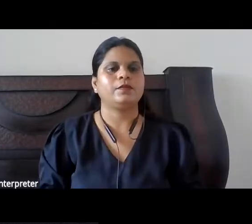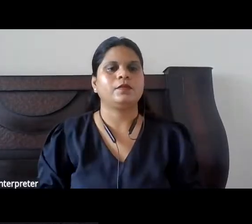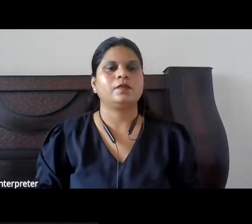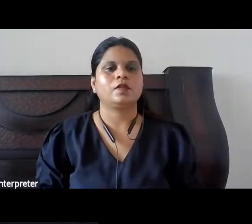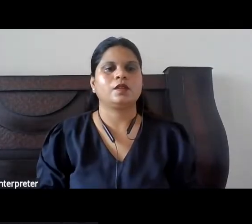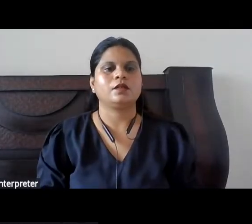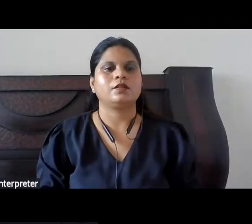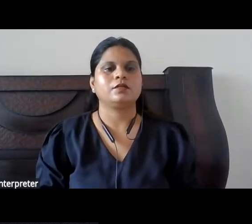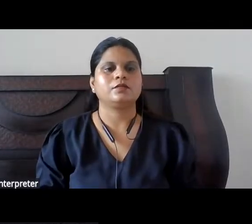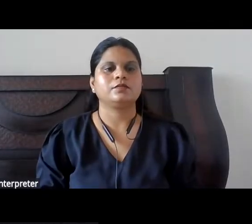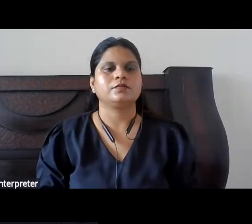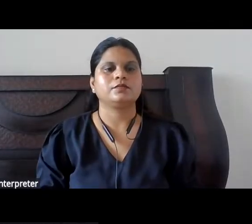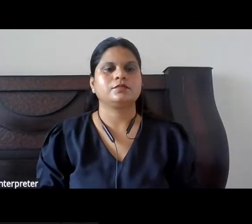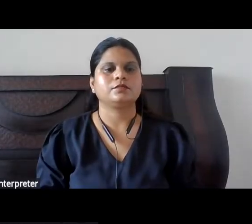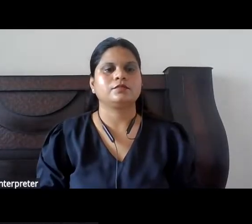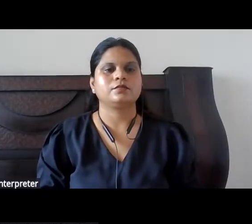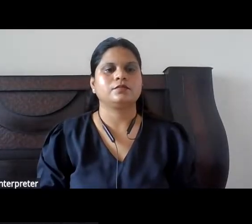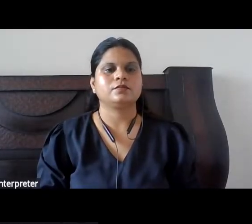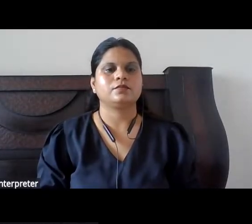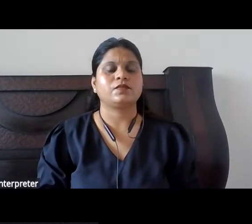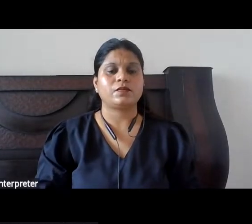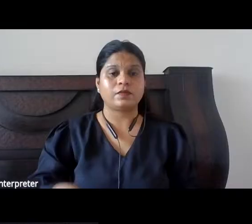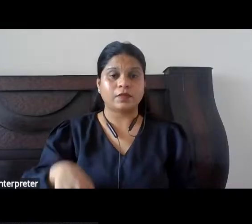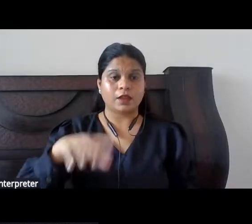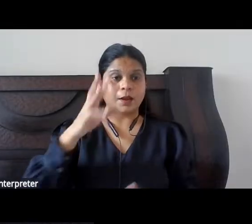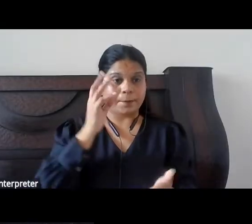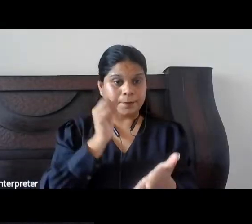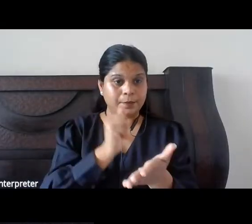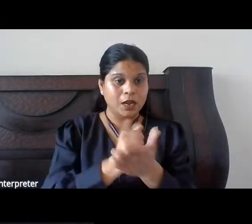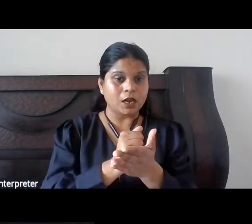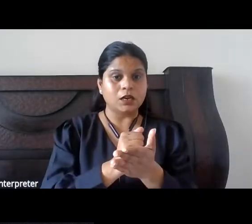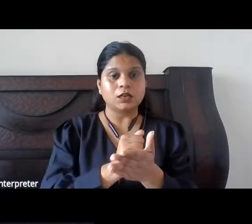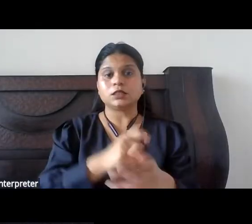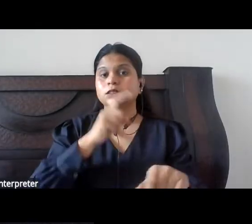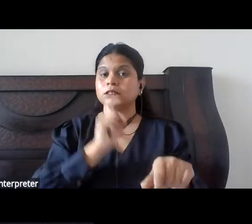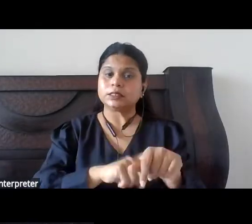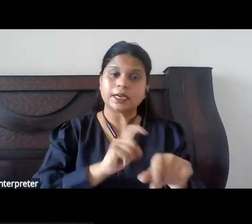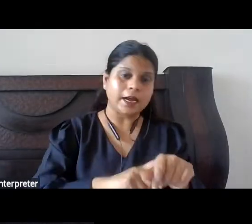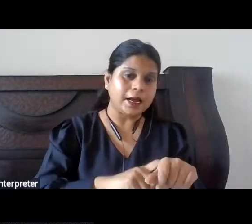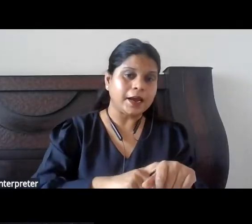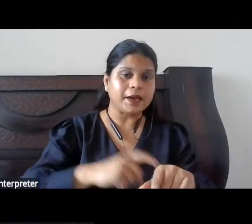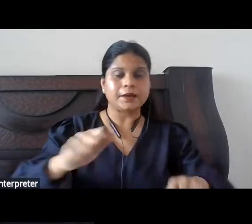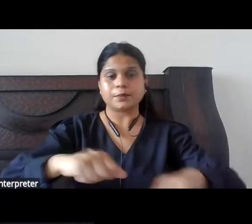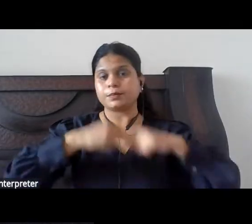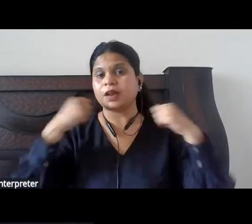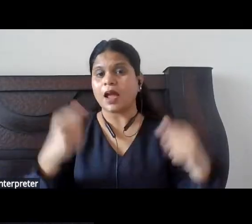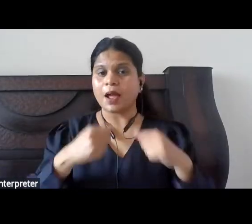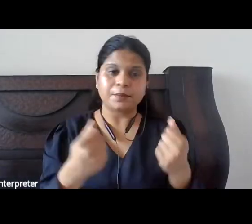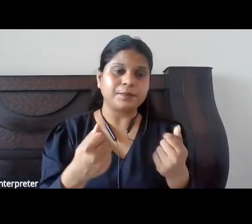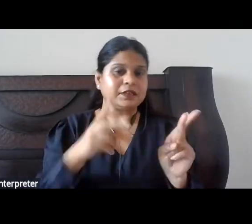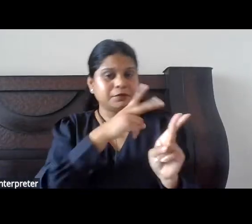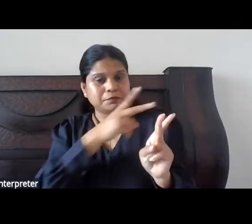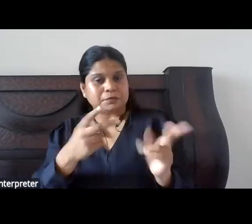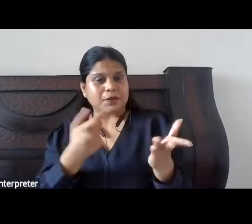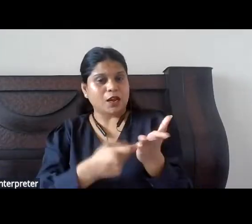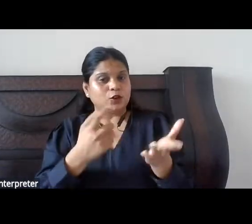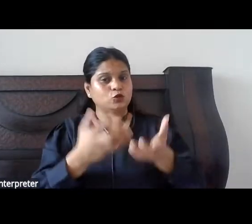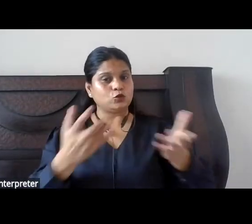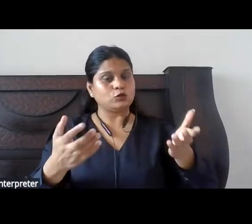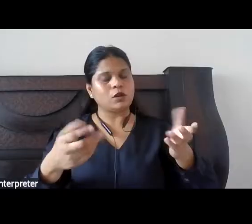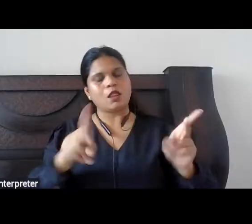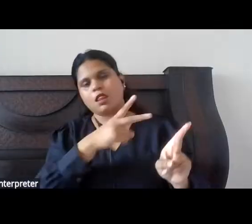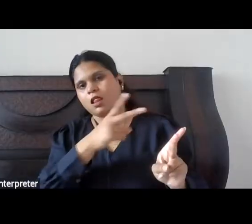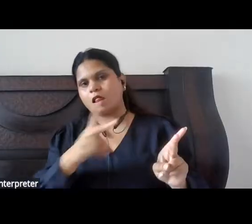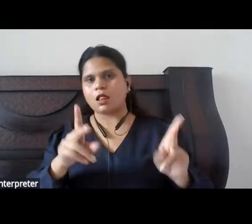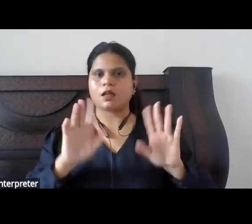thing, we need to really put together time, effort, resources, and